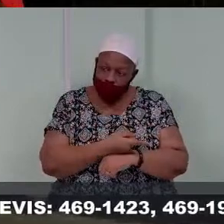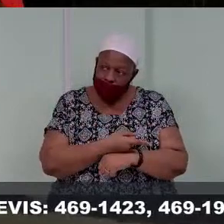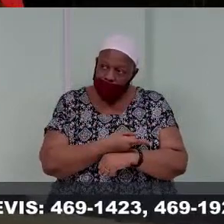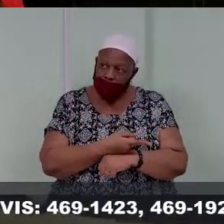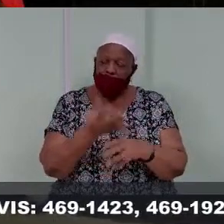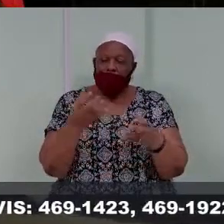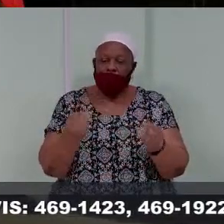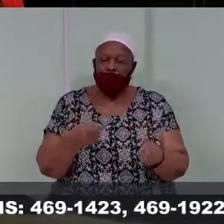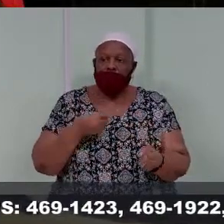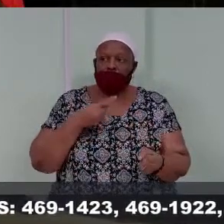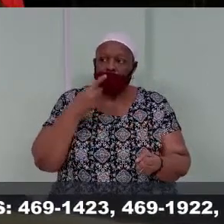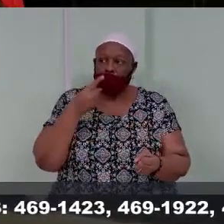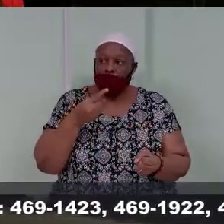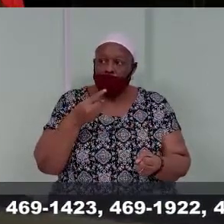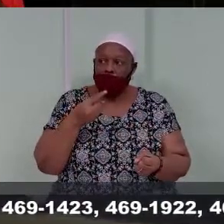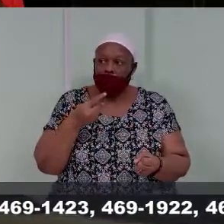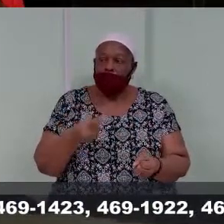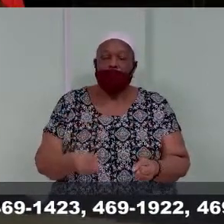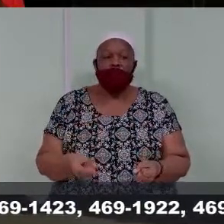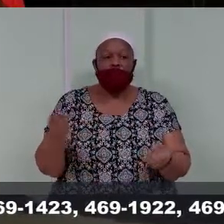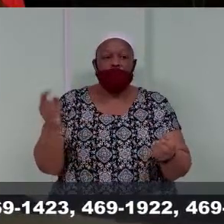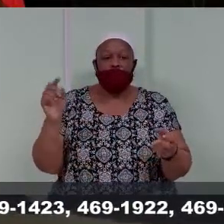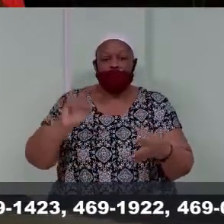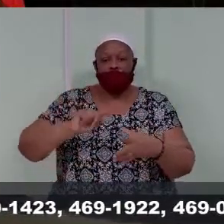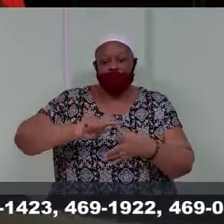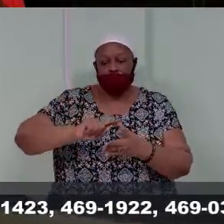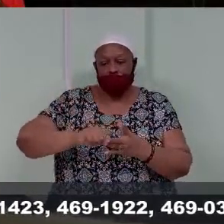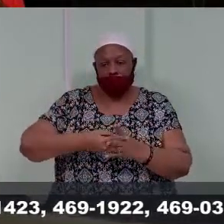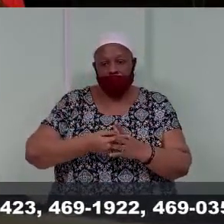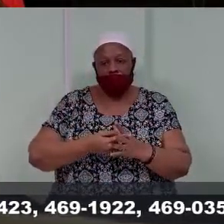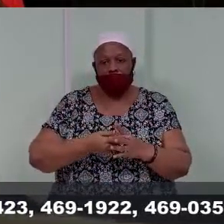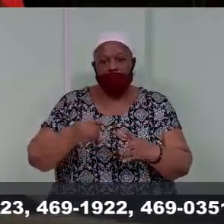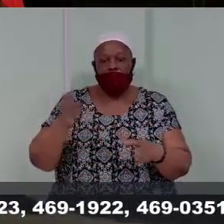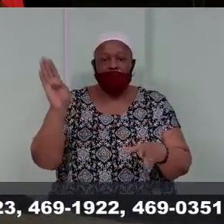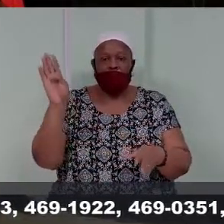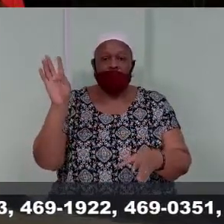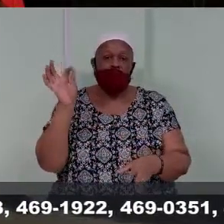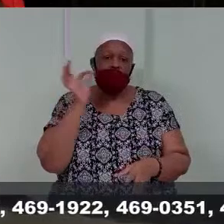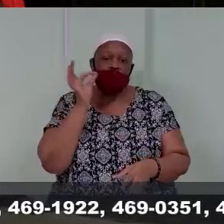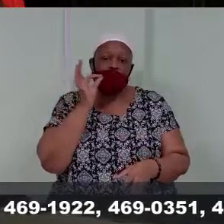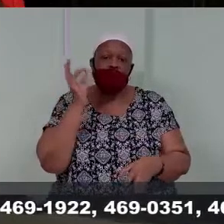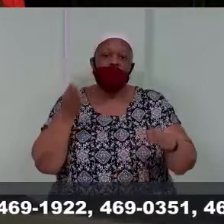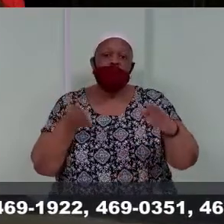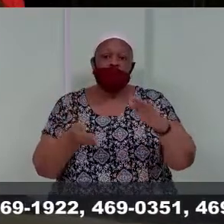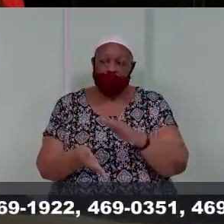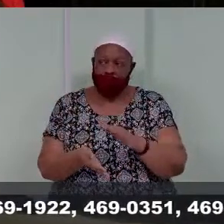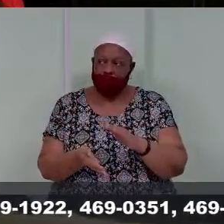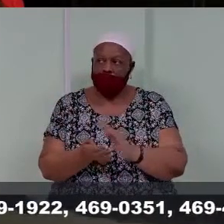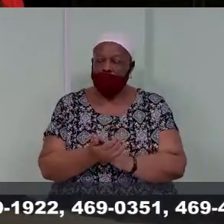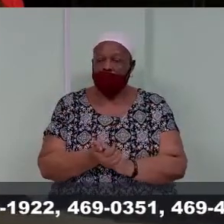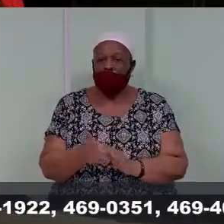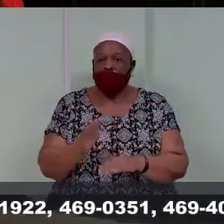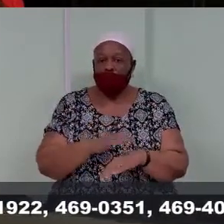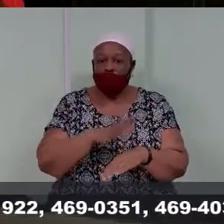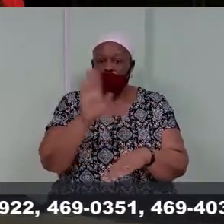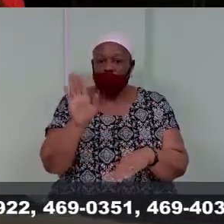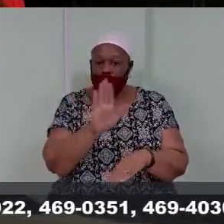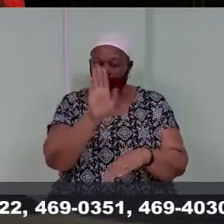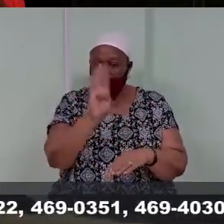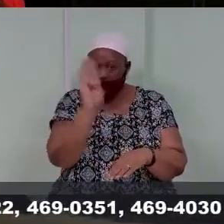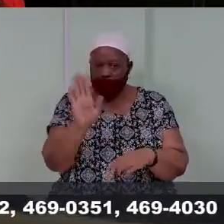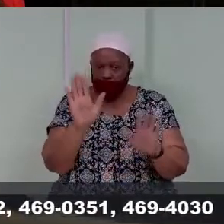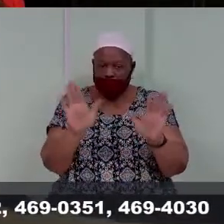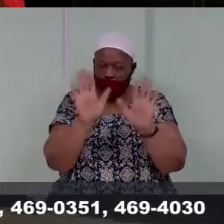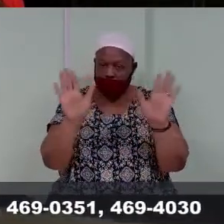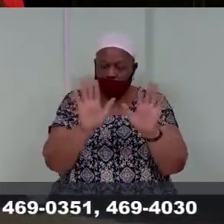like to announce that we will start in a food bank on October 4th, that will be a Sunday, and continuing